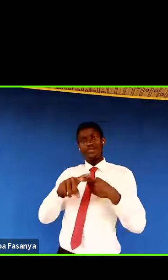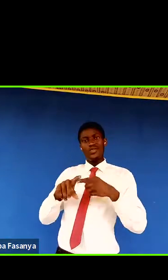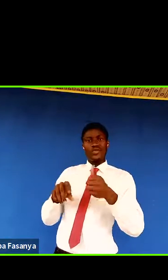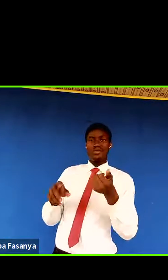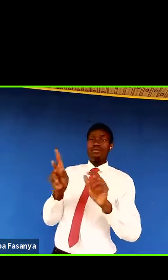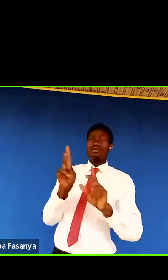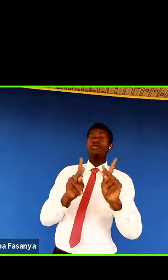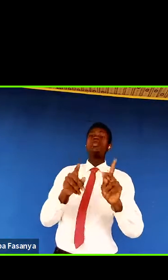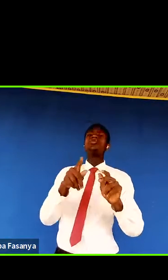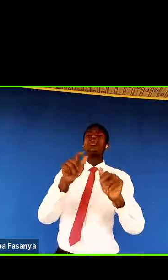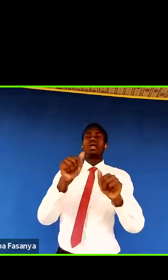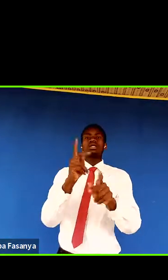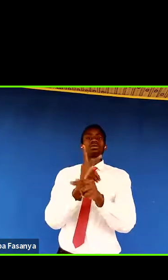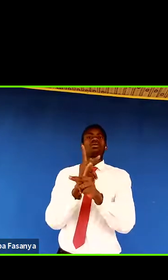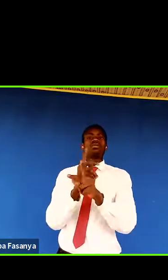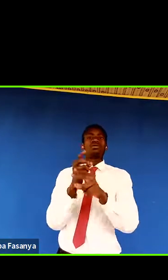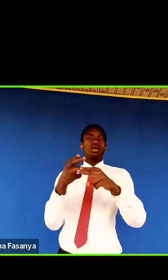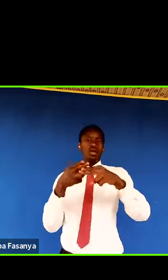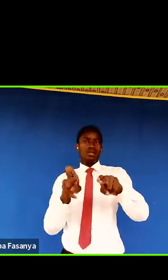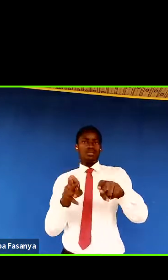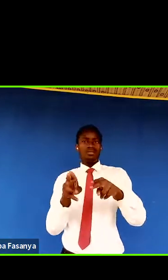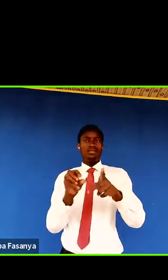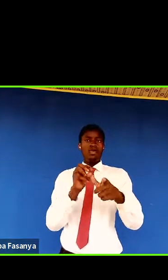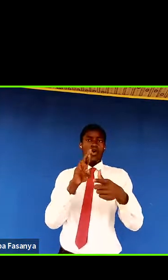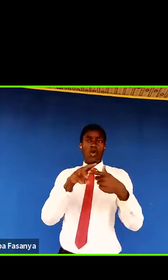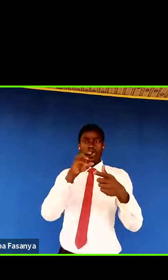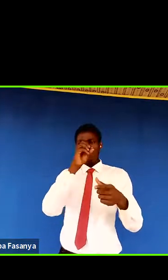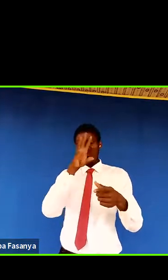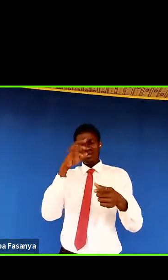sperm for as long as you